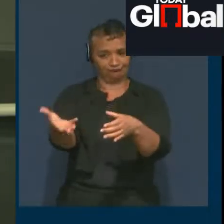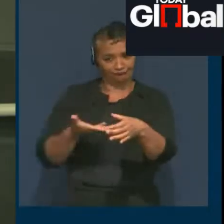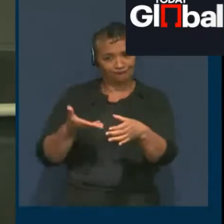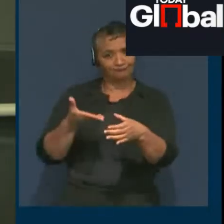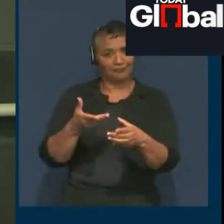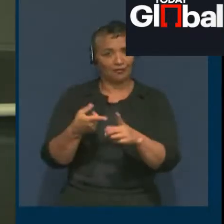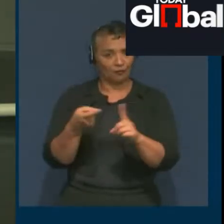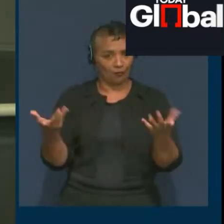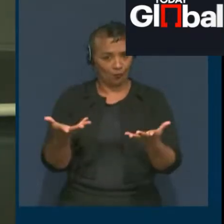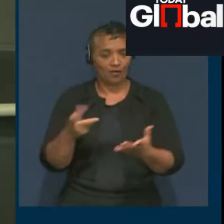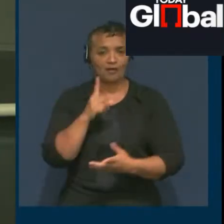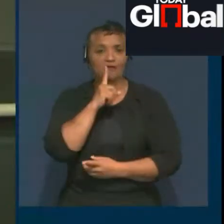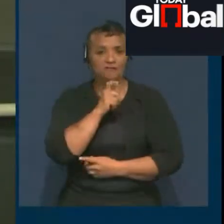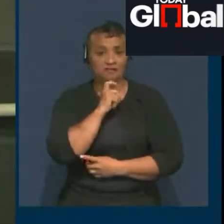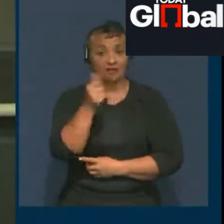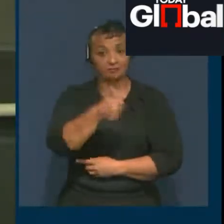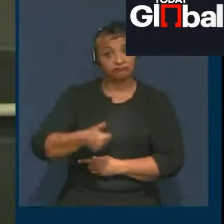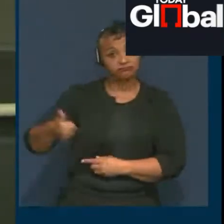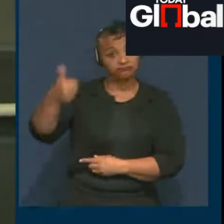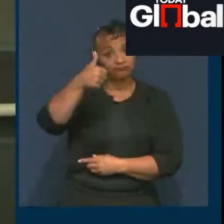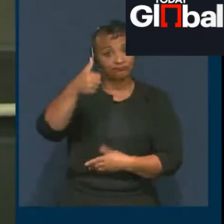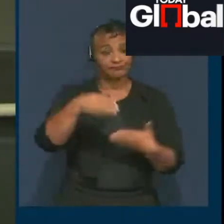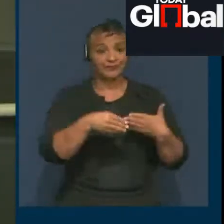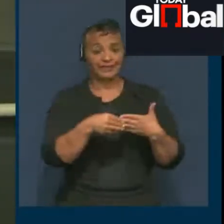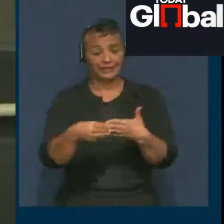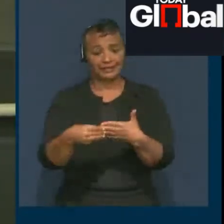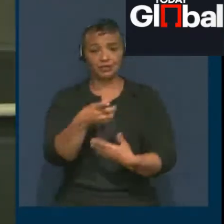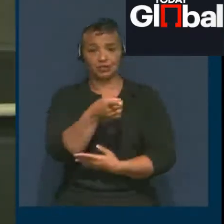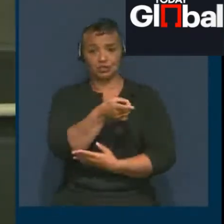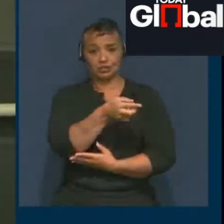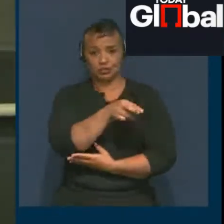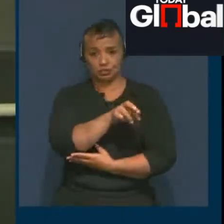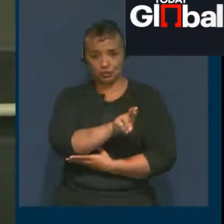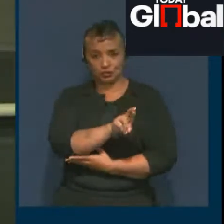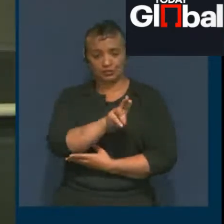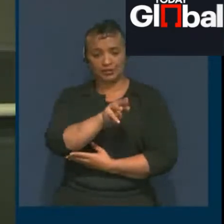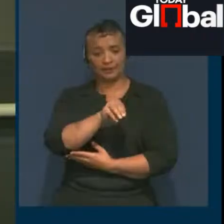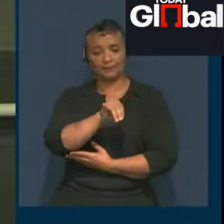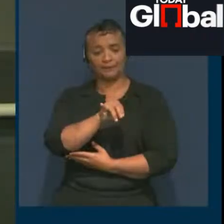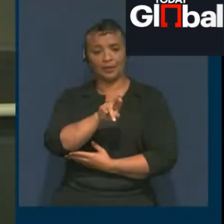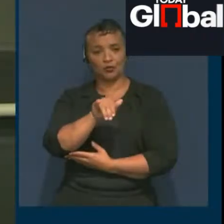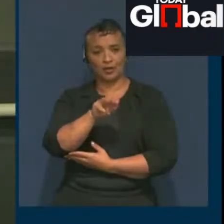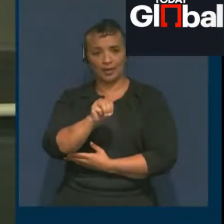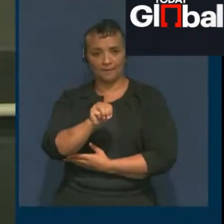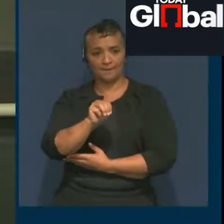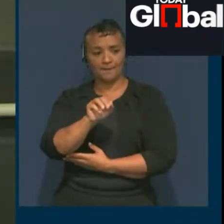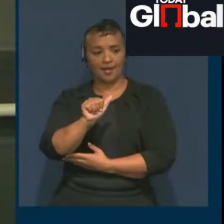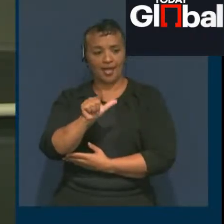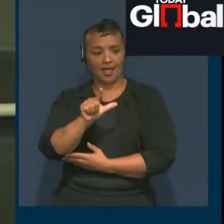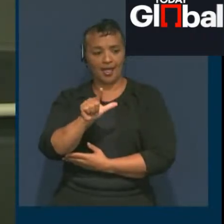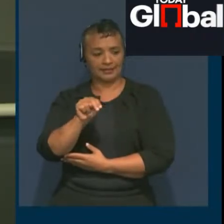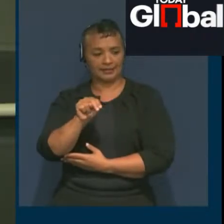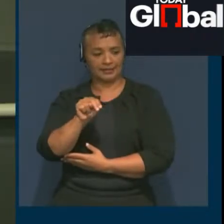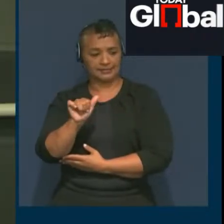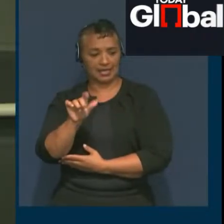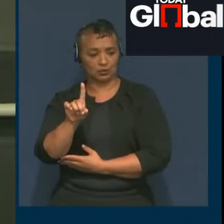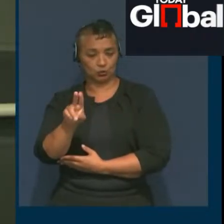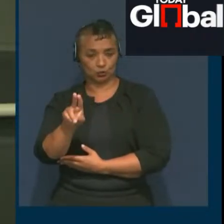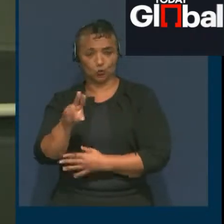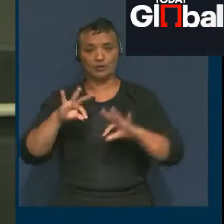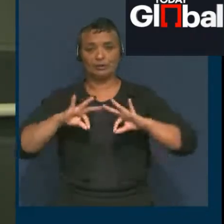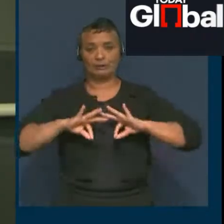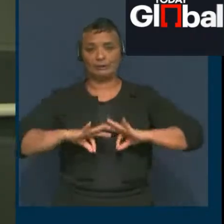headed by Her Excellency Dr. Mariam bint Ali Al Misnad, Minister of State